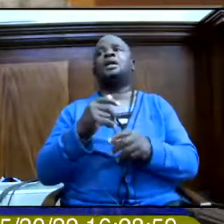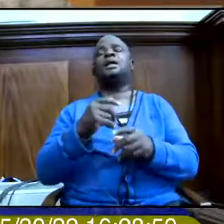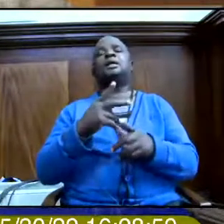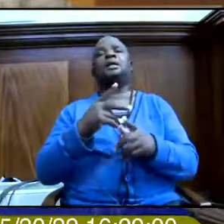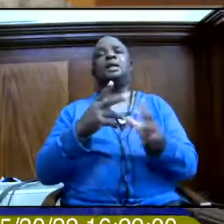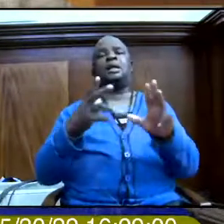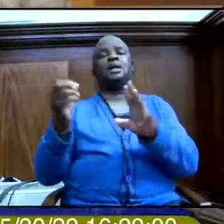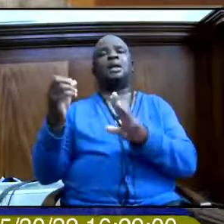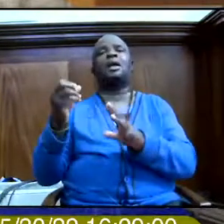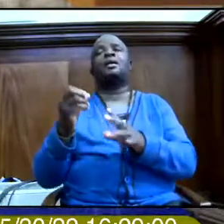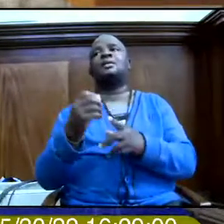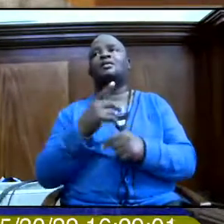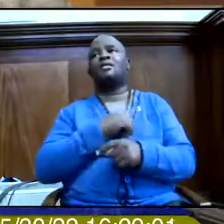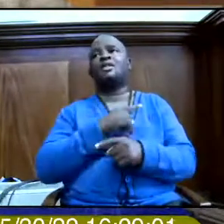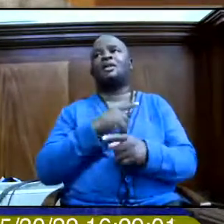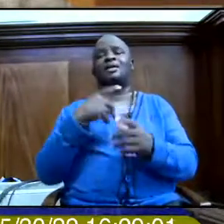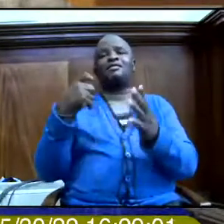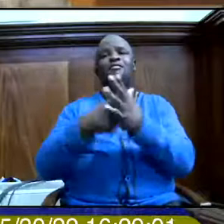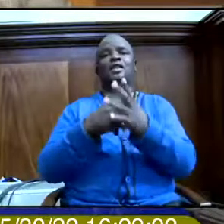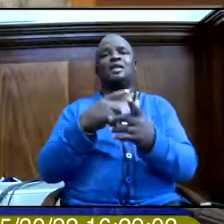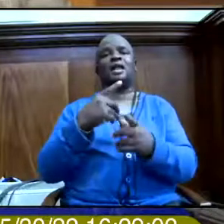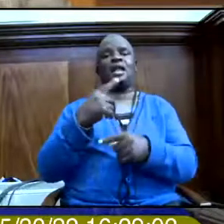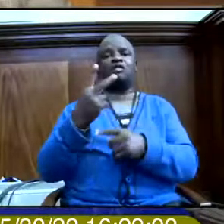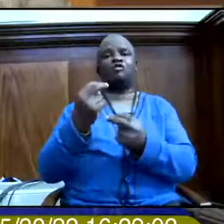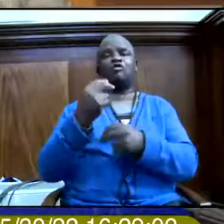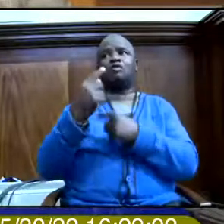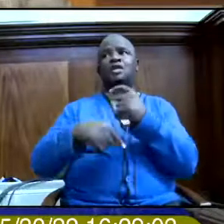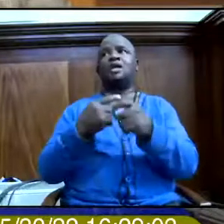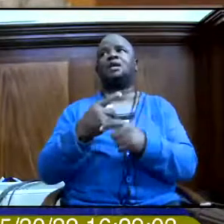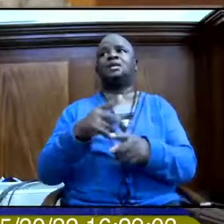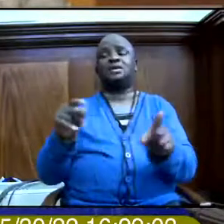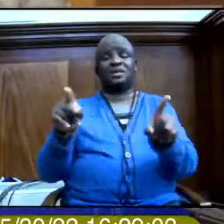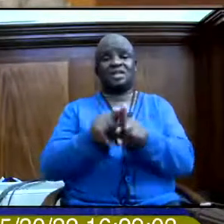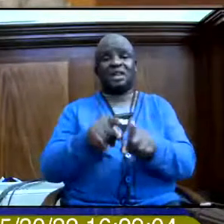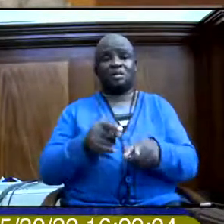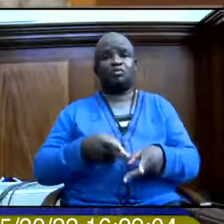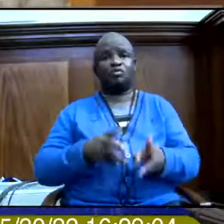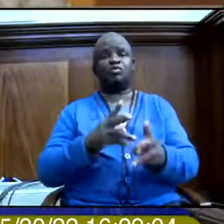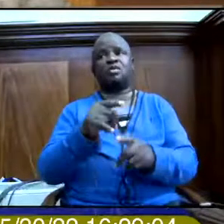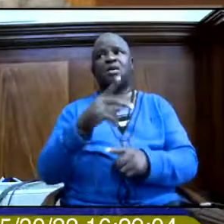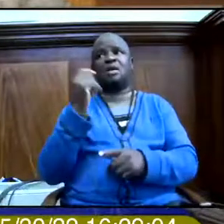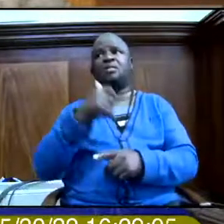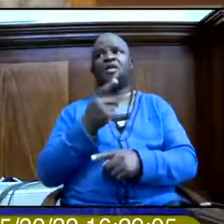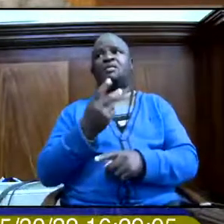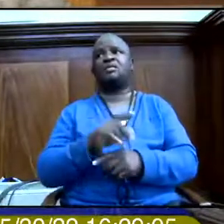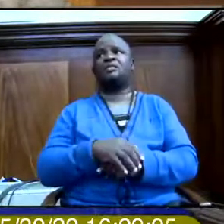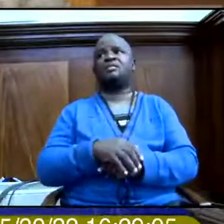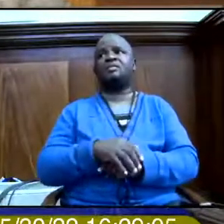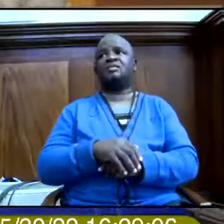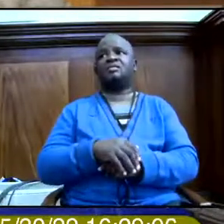new tyre because my car will be damaged by the very same road that i paid for